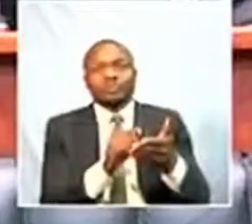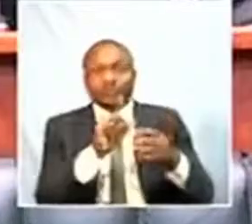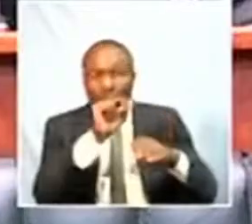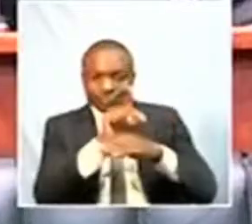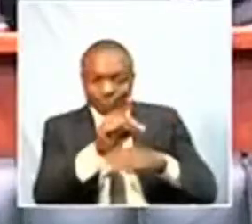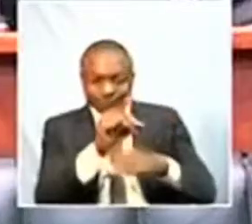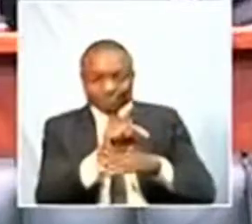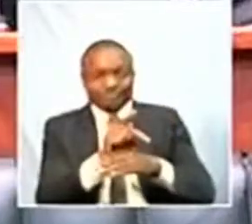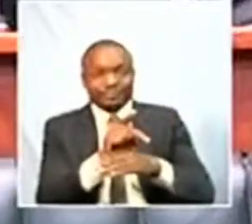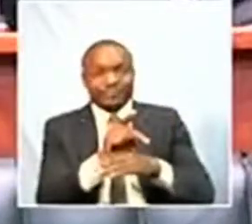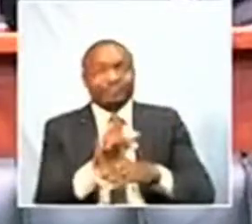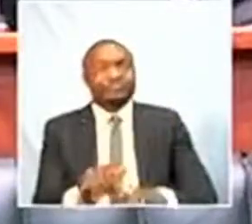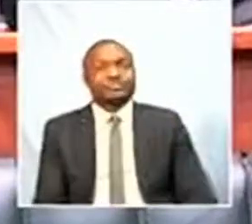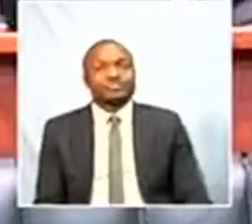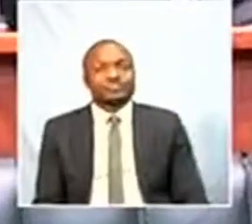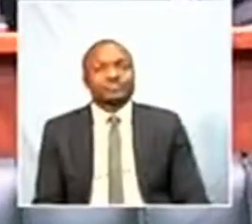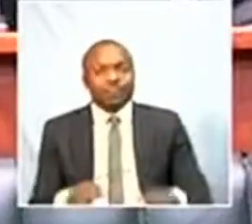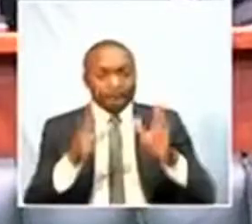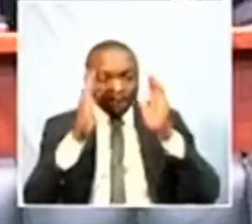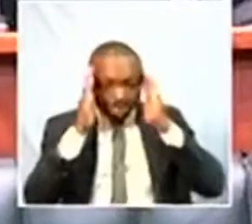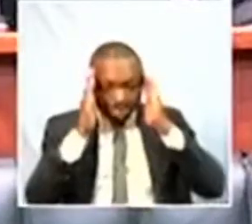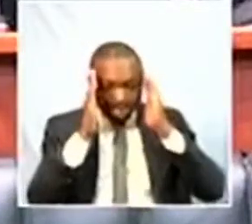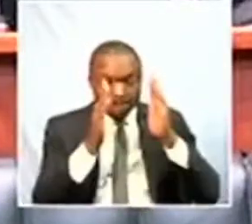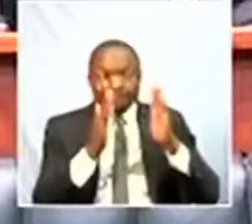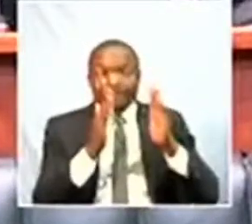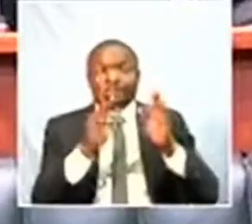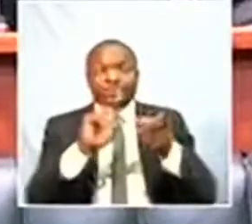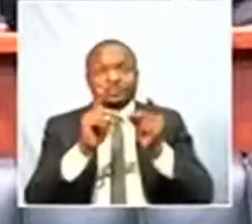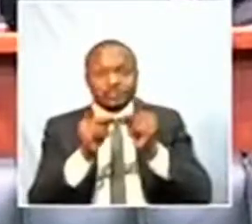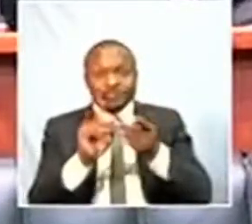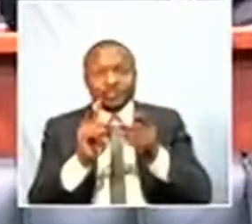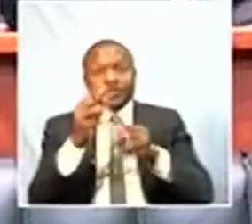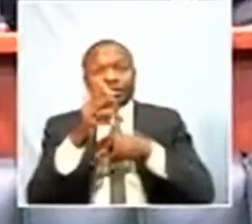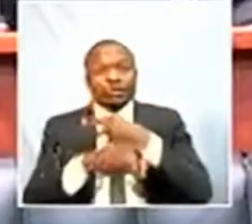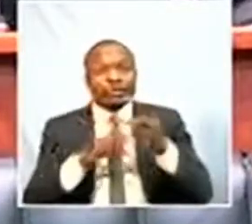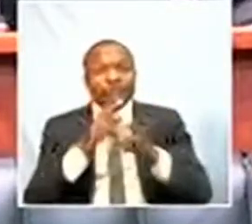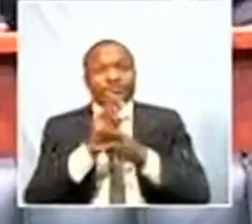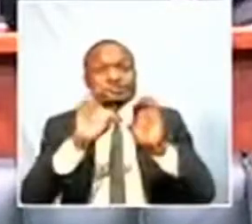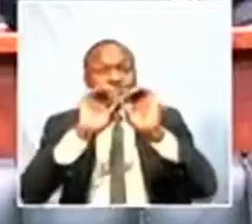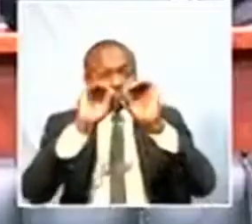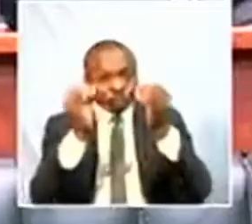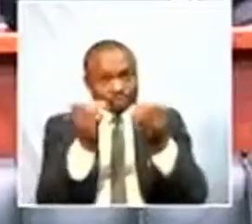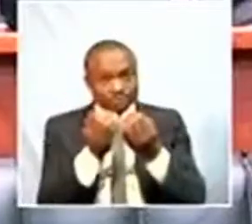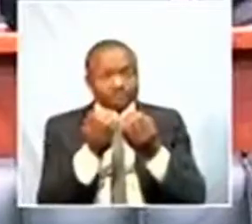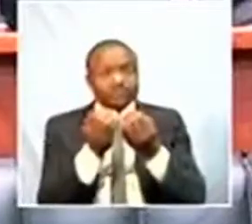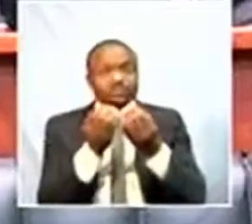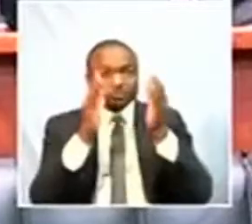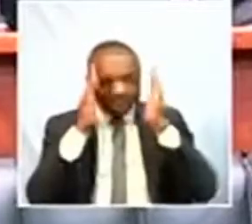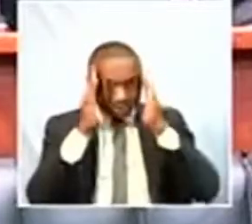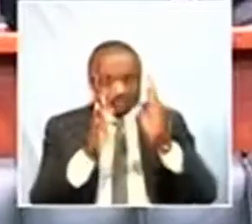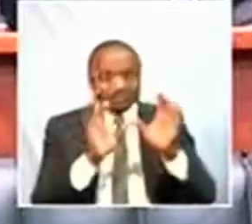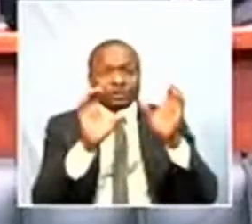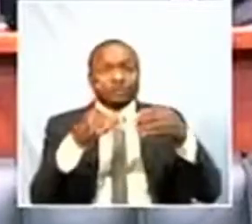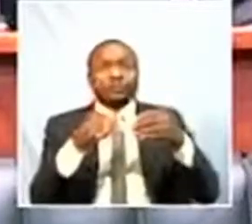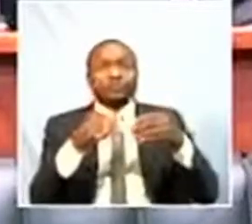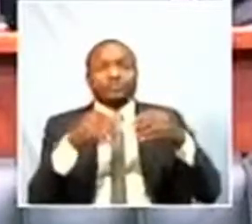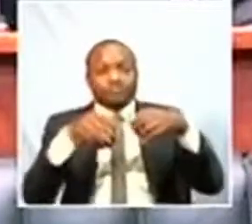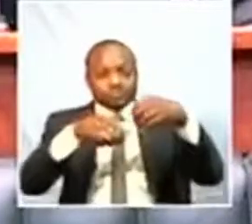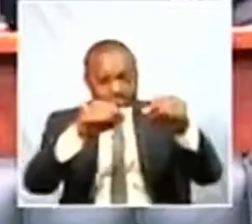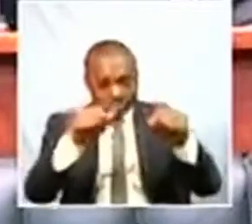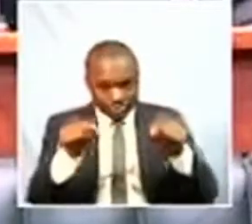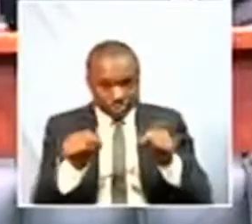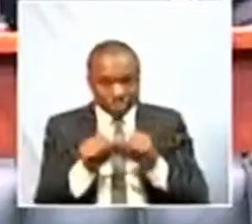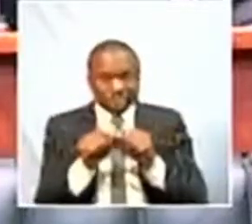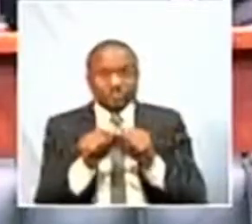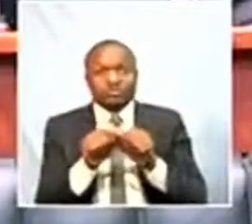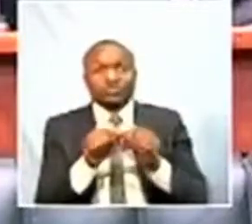project which is in partnership with the World Organization, focus on community conservation areas in